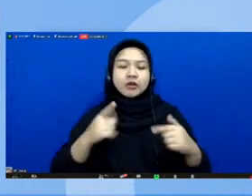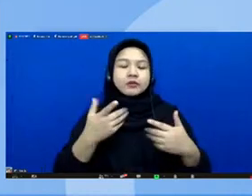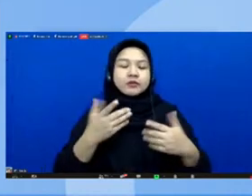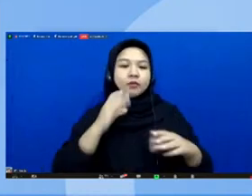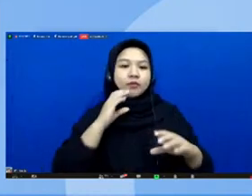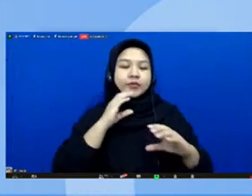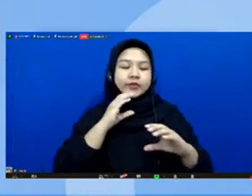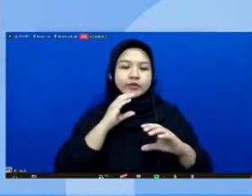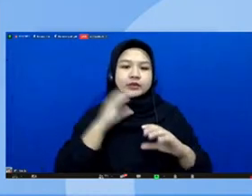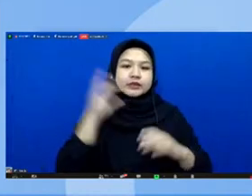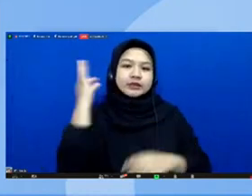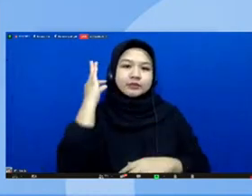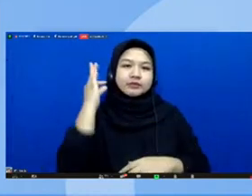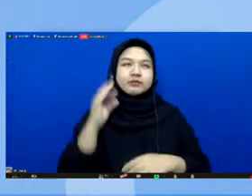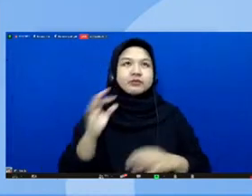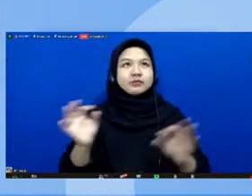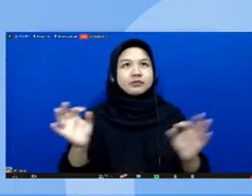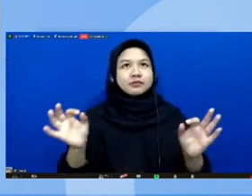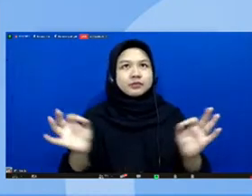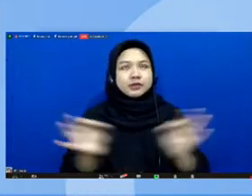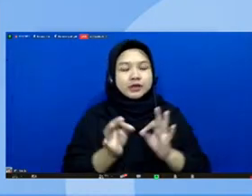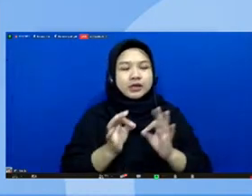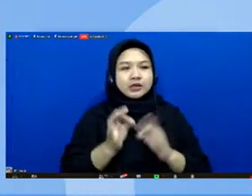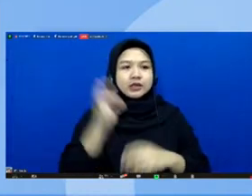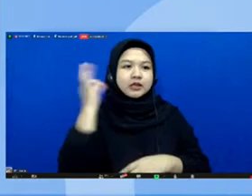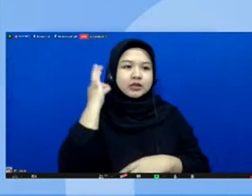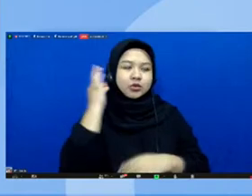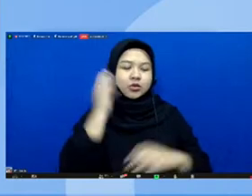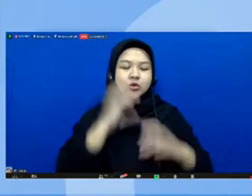approaches for vulnerable and marginalized groups in 30